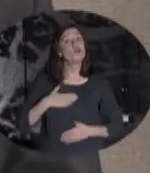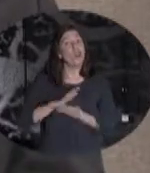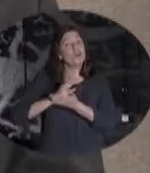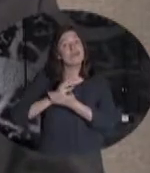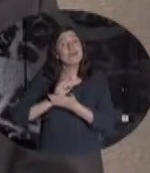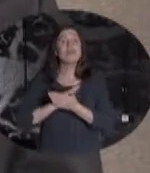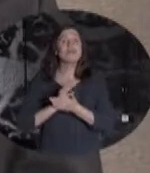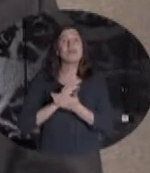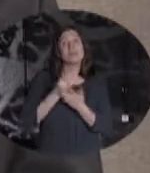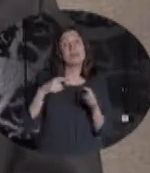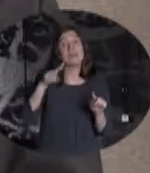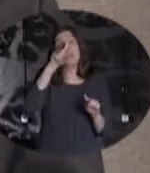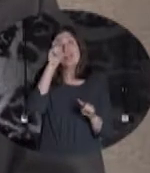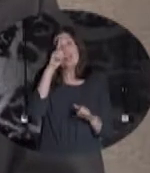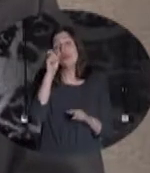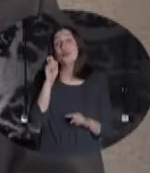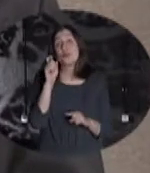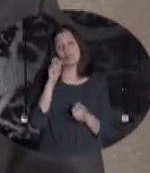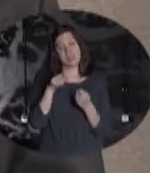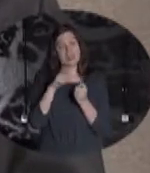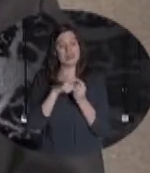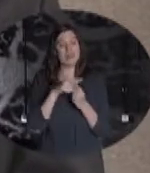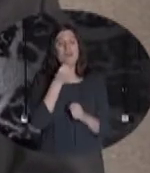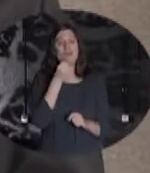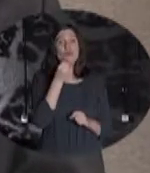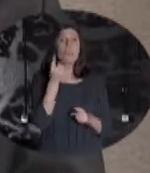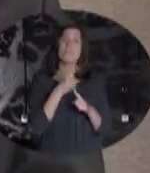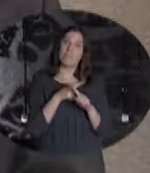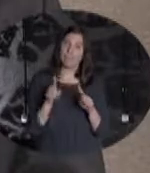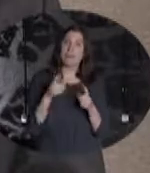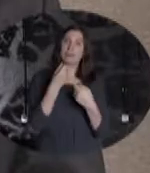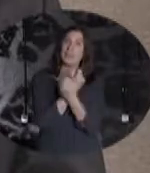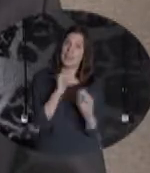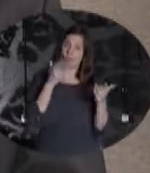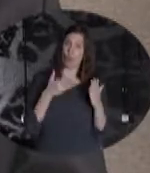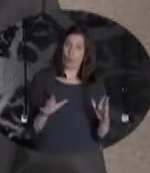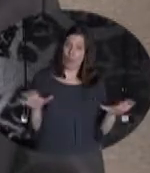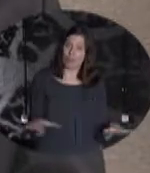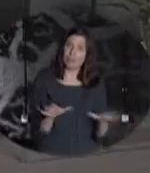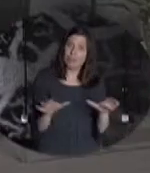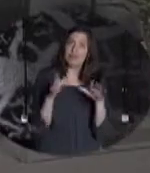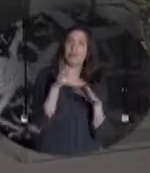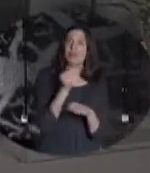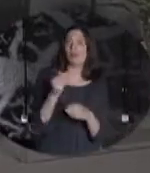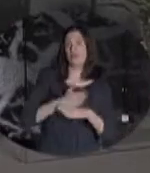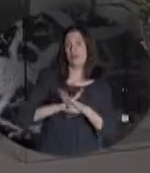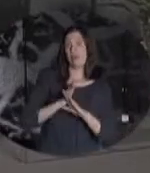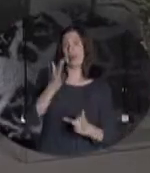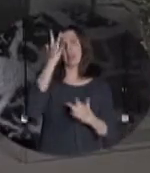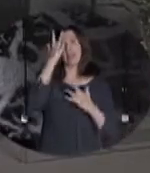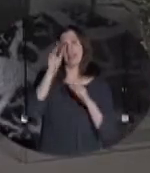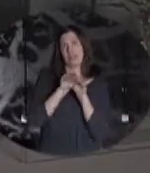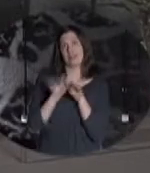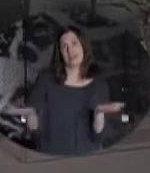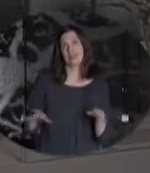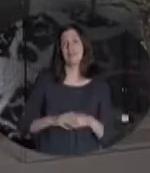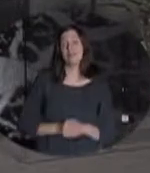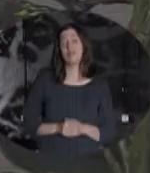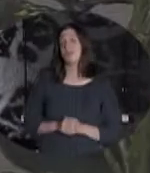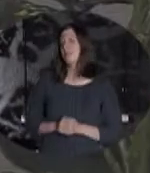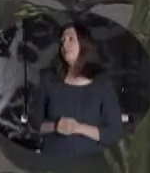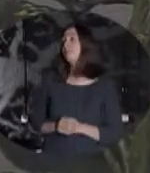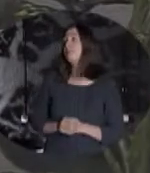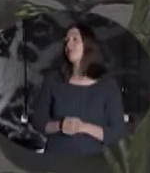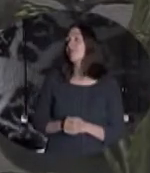in the summertime and enjoy those different foods, but there's a safe way to do it and a way to prevent illness from doing it the right way. And